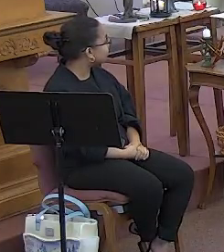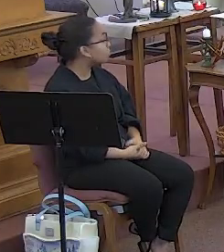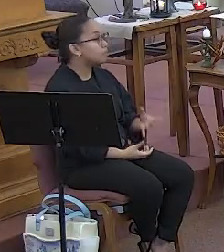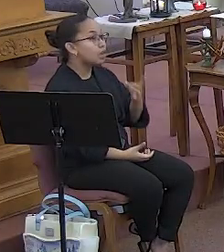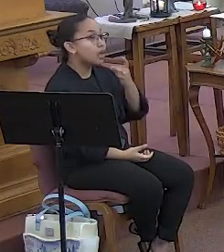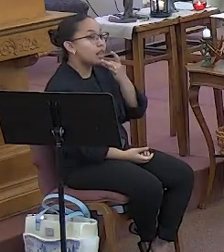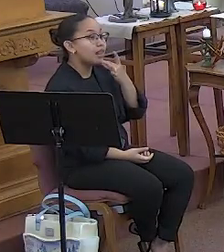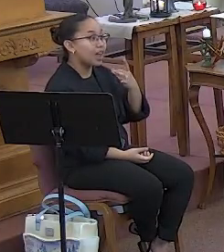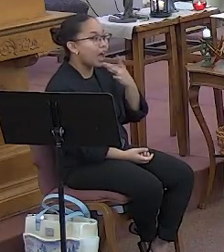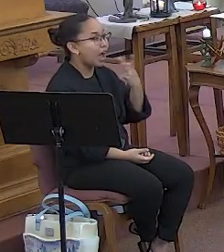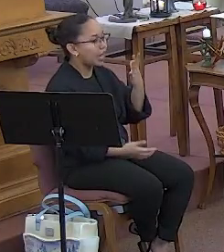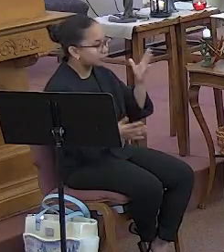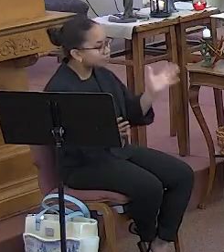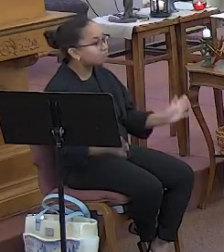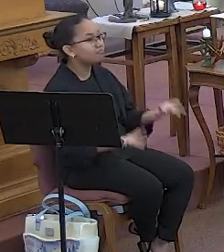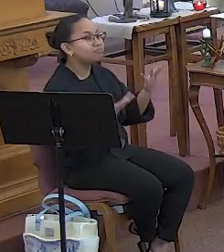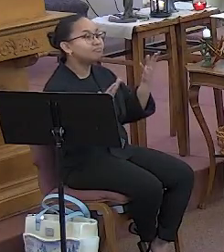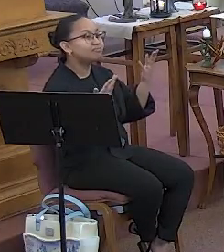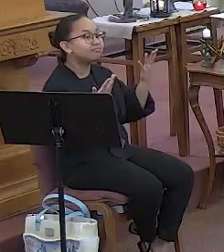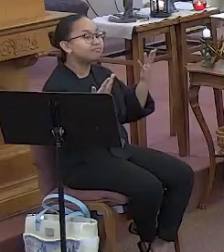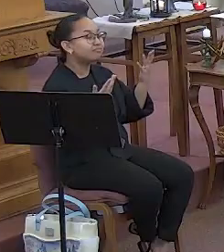Light, said Big Mama.